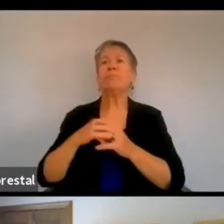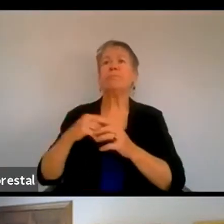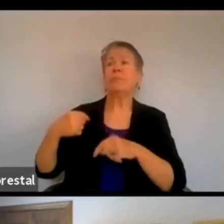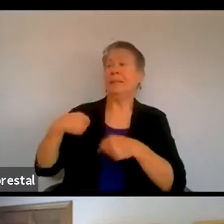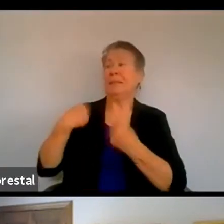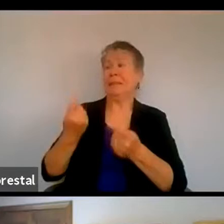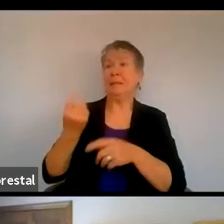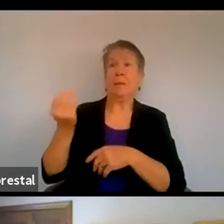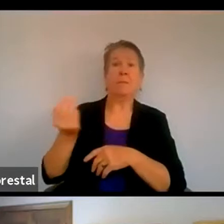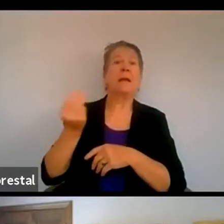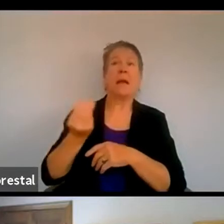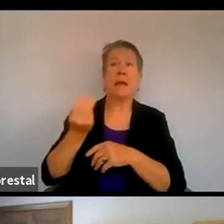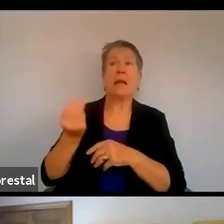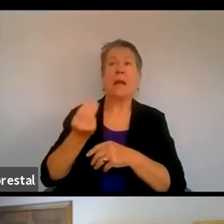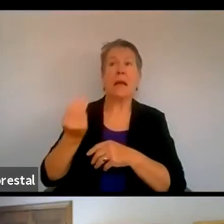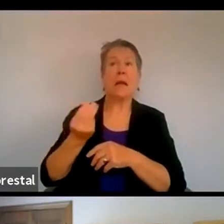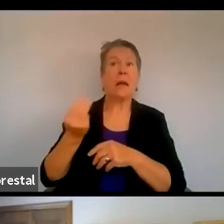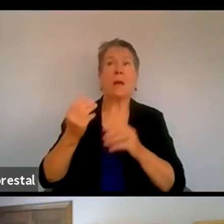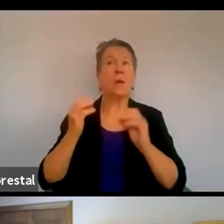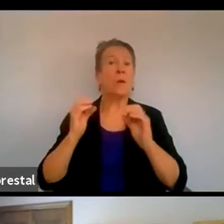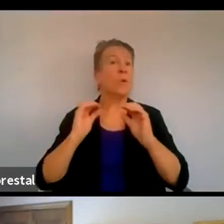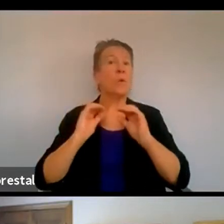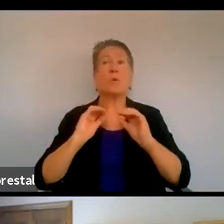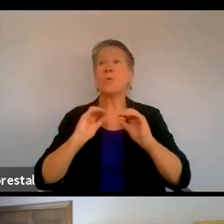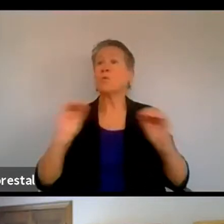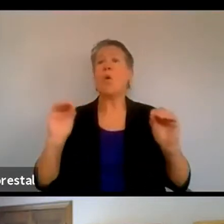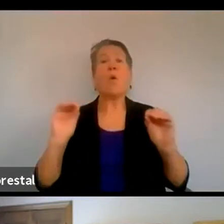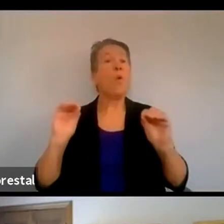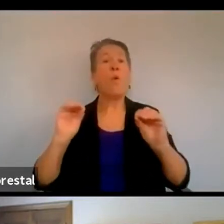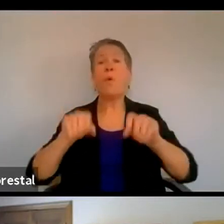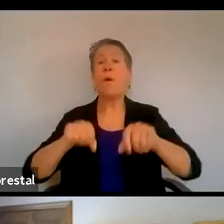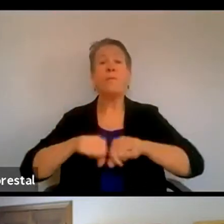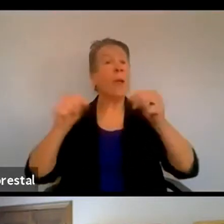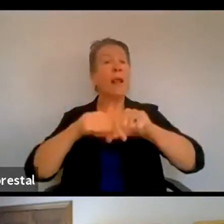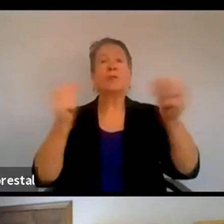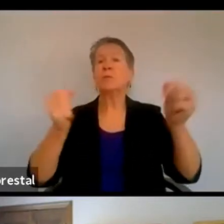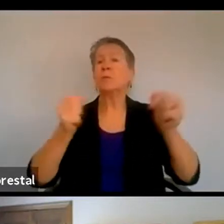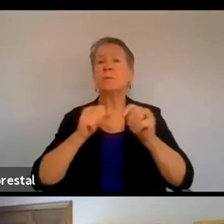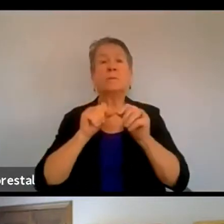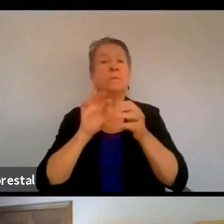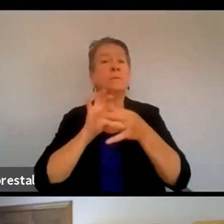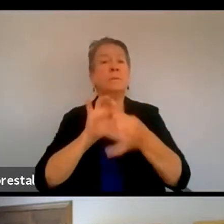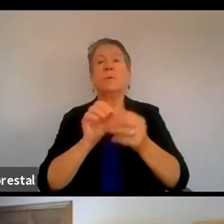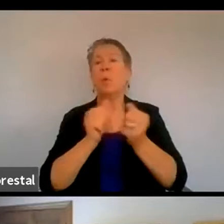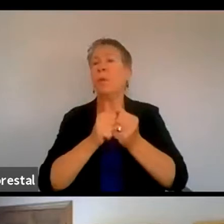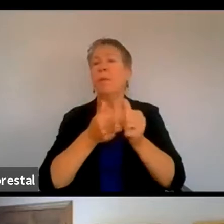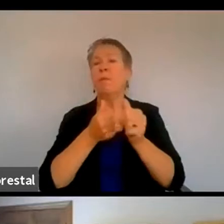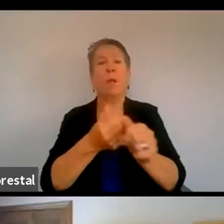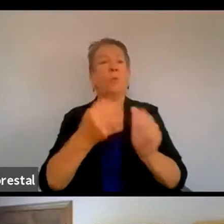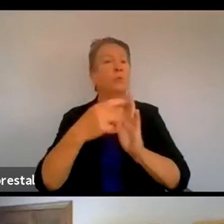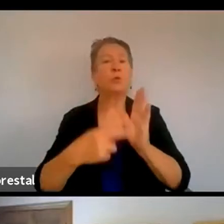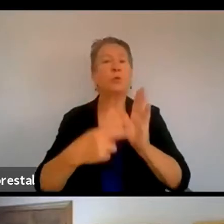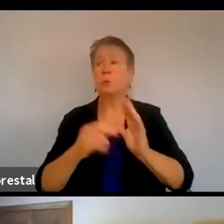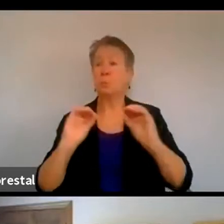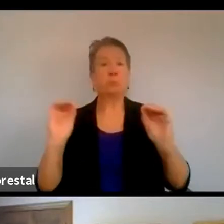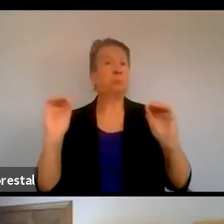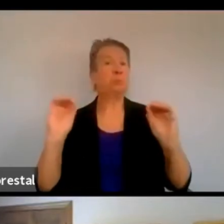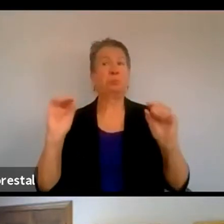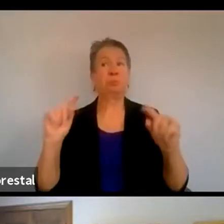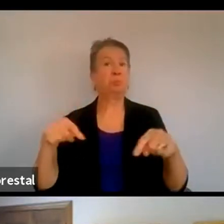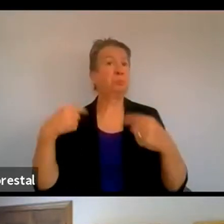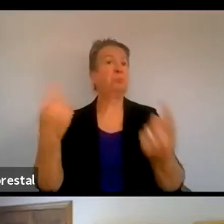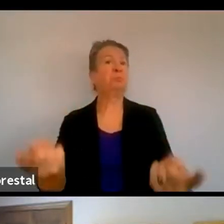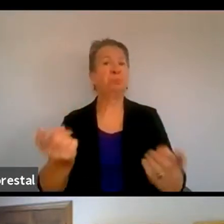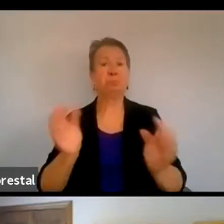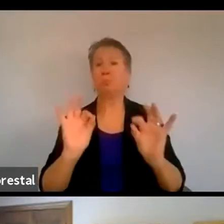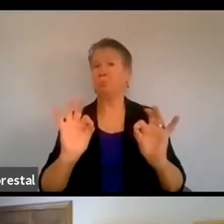executive order compliance issues reported to the ROC, and that's really it.